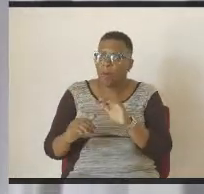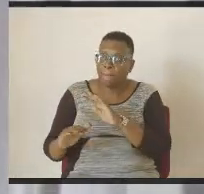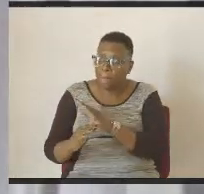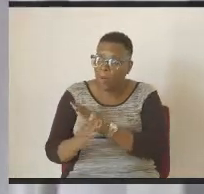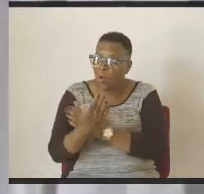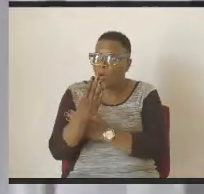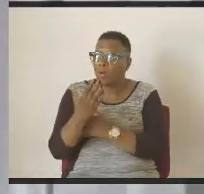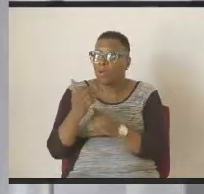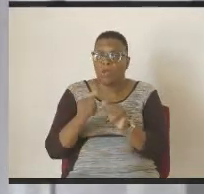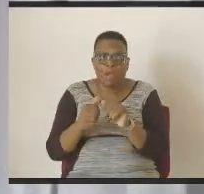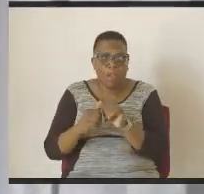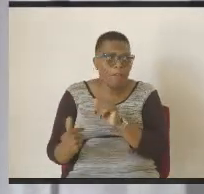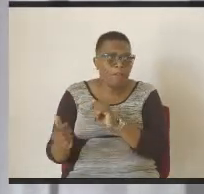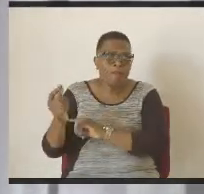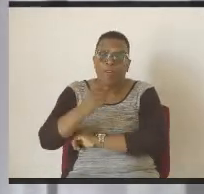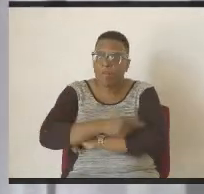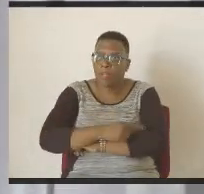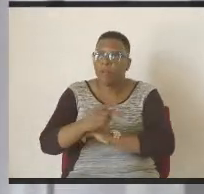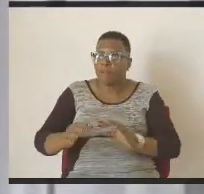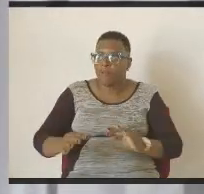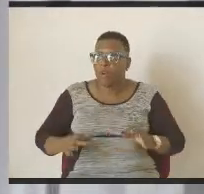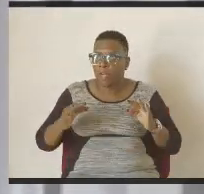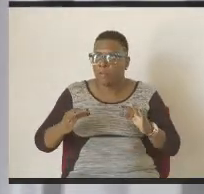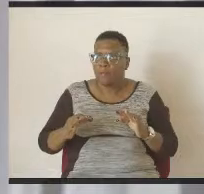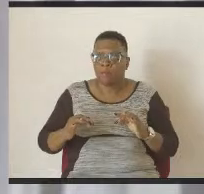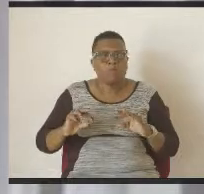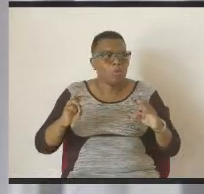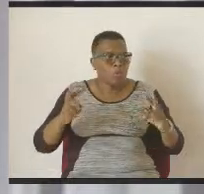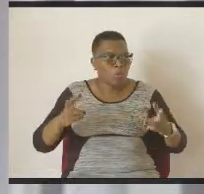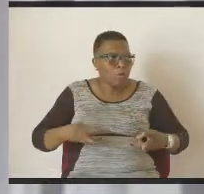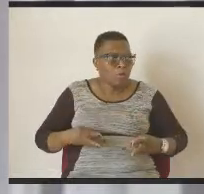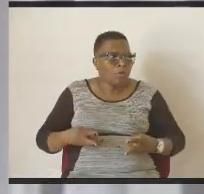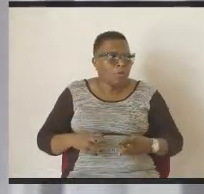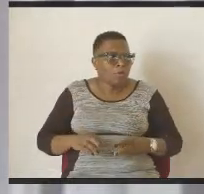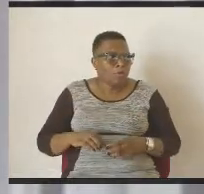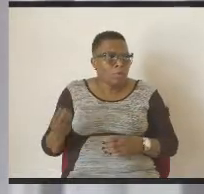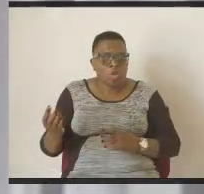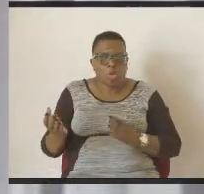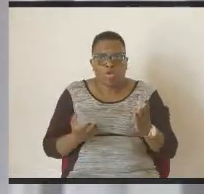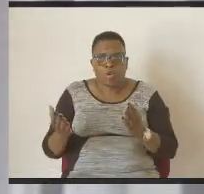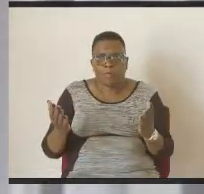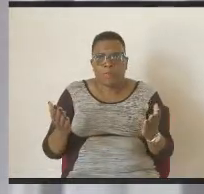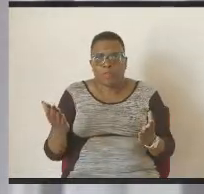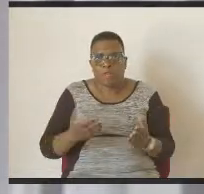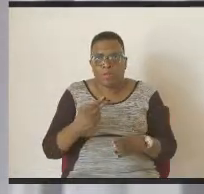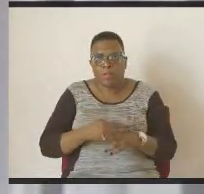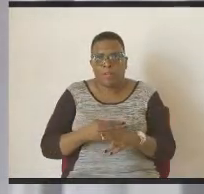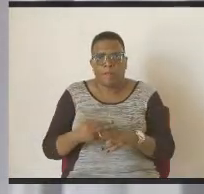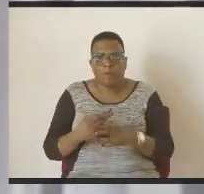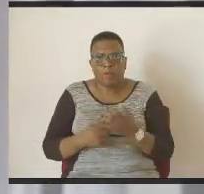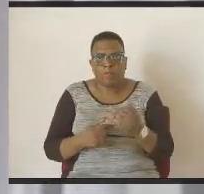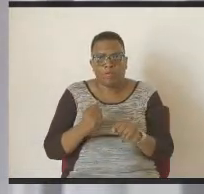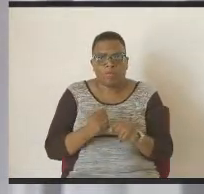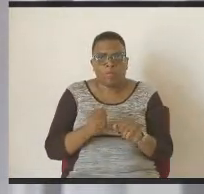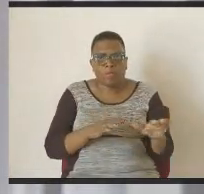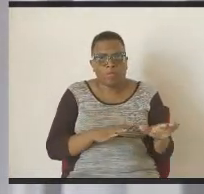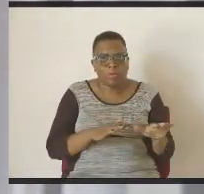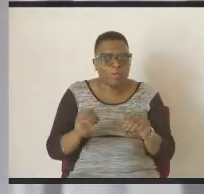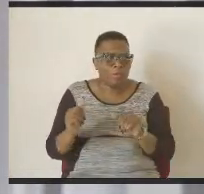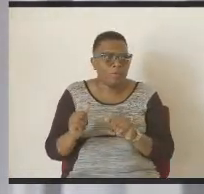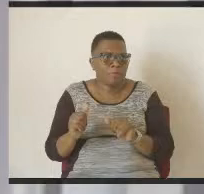day of our lives. Welcome to another service here at Havenhill. And I trust you'll leave here today